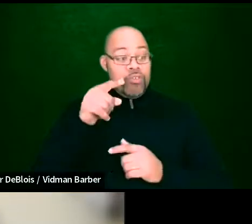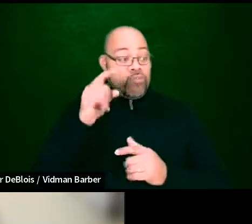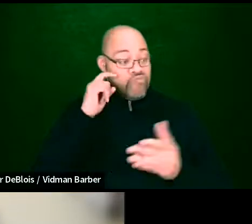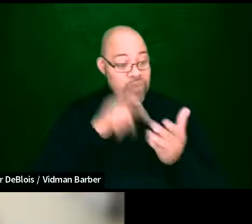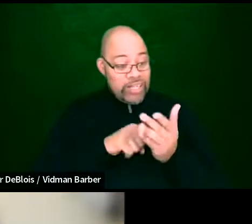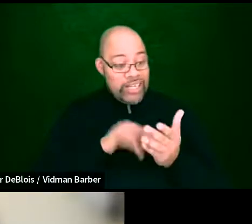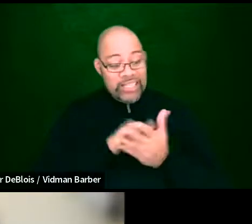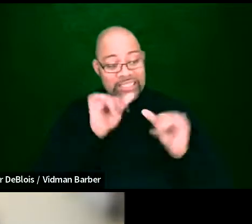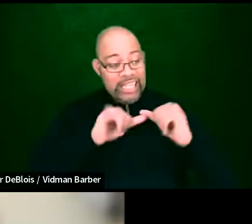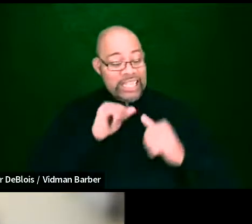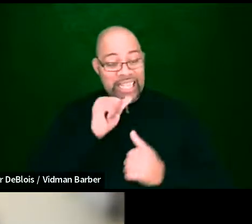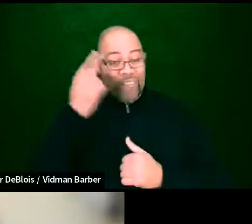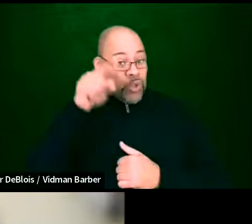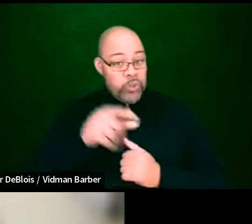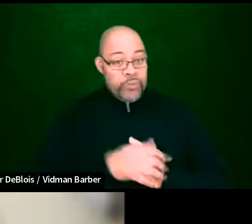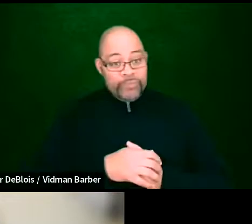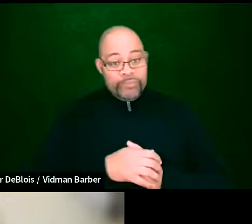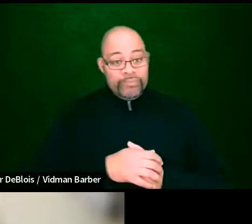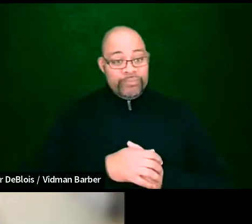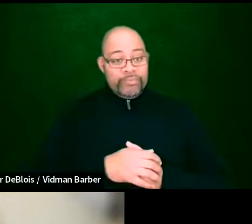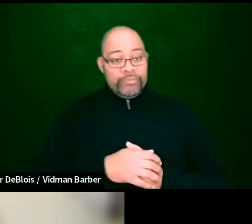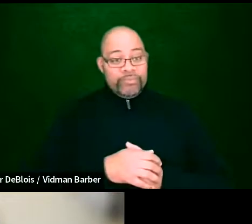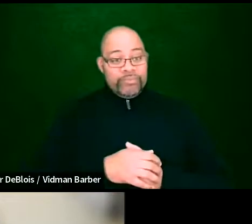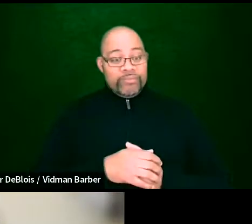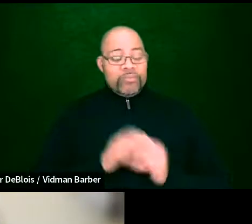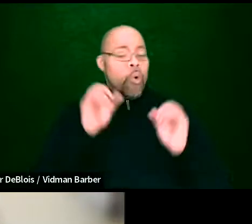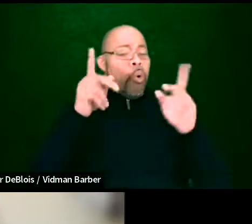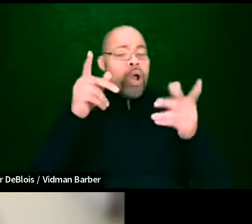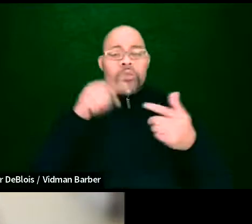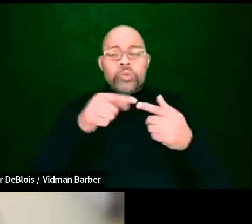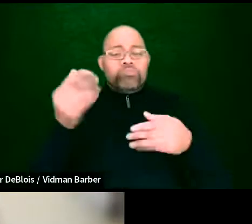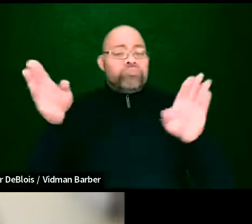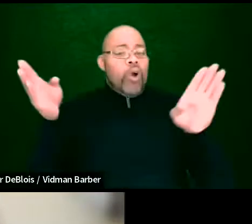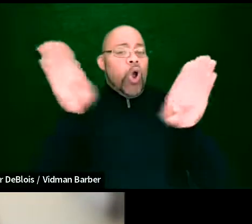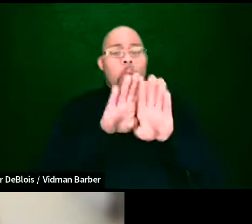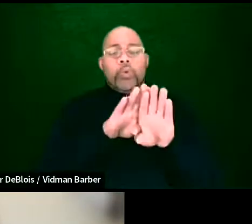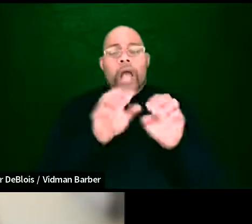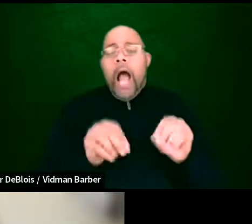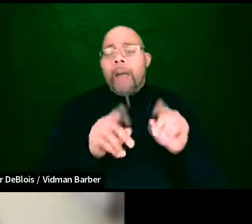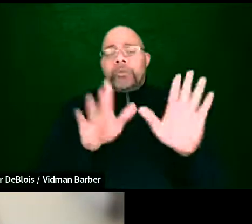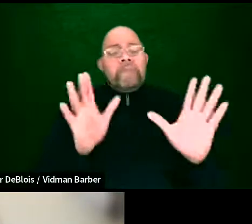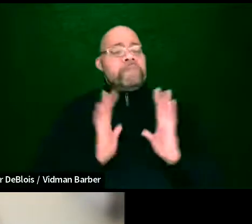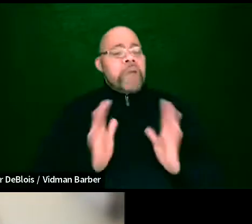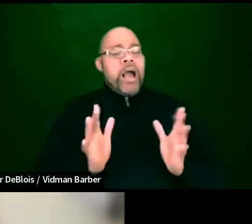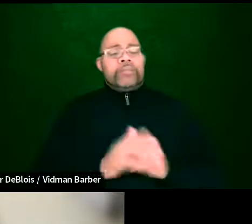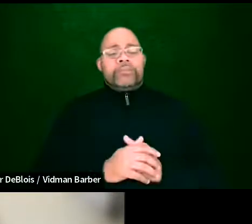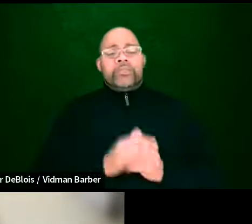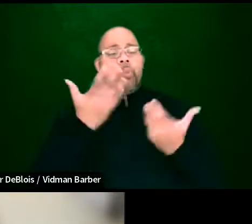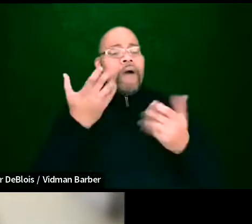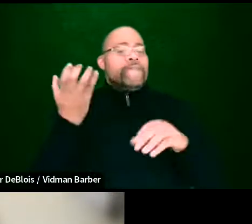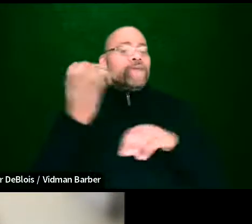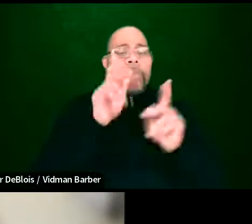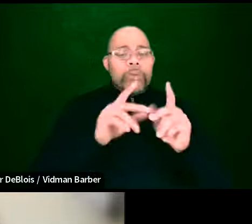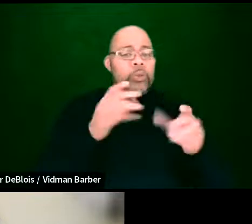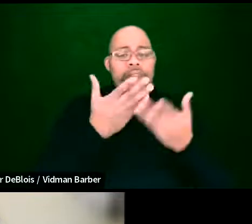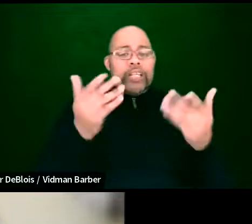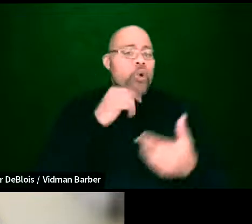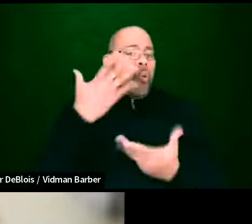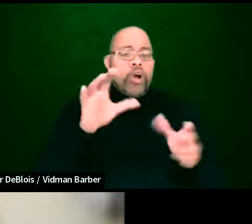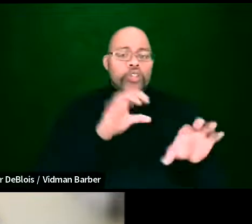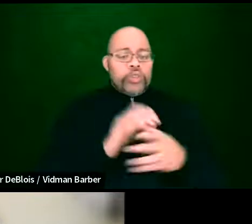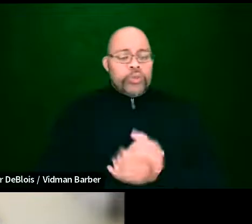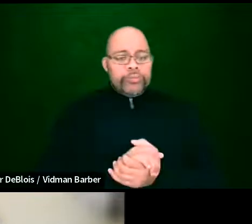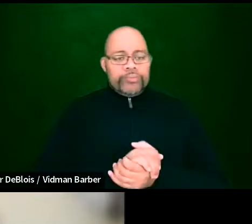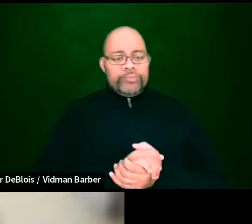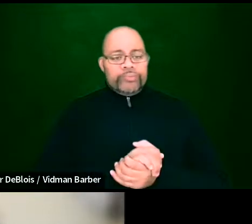that science isn't for you, then it's okay to shut that door. Don't want to force people to do things that they don't want to